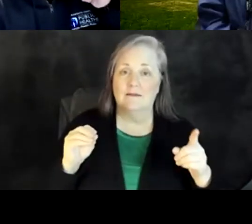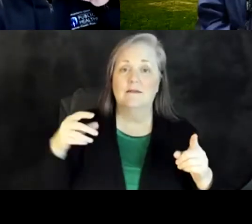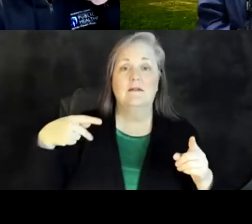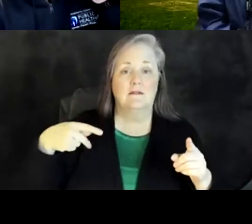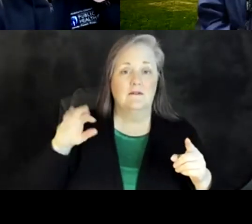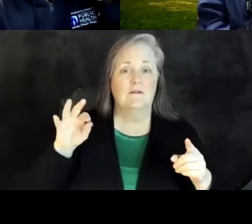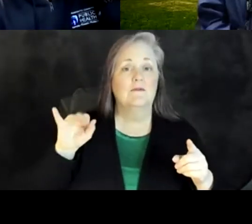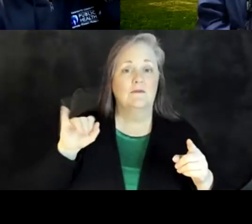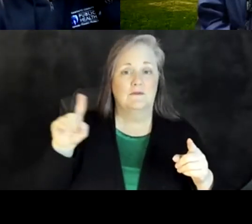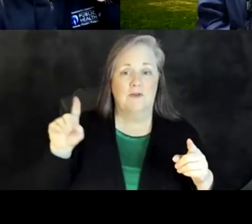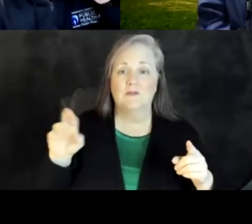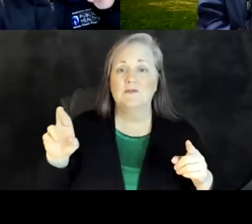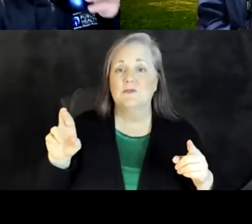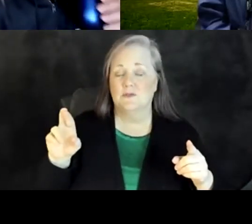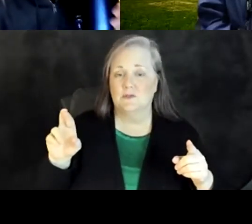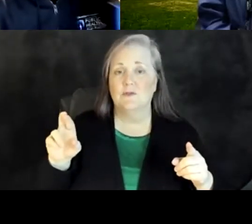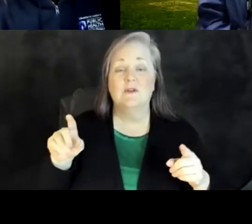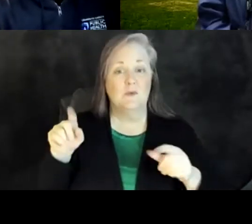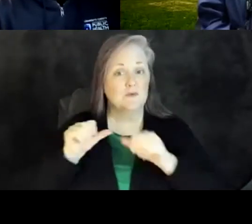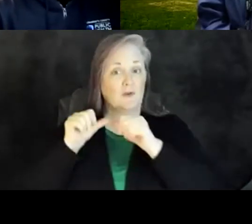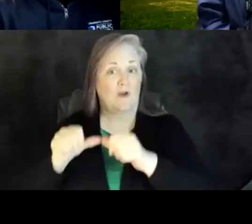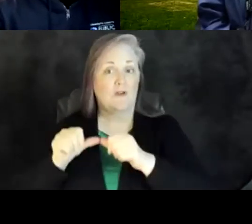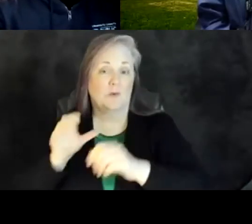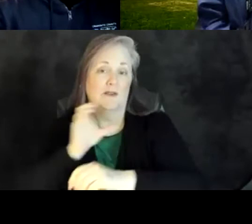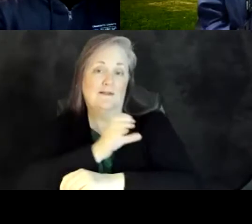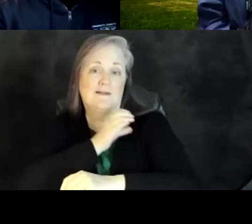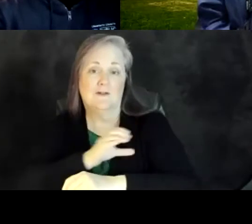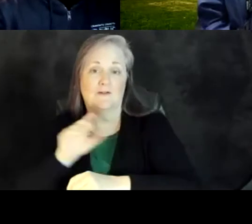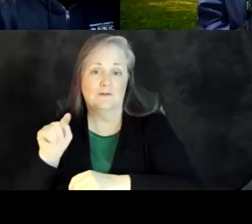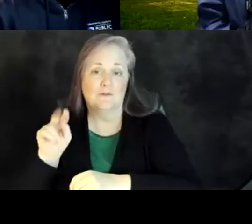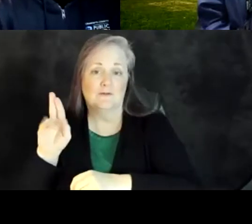Pfizer vaccine that are ongoing.